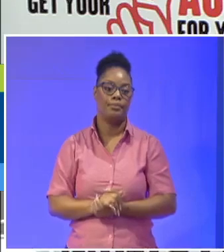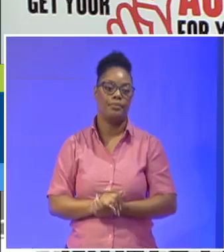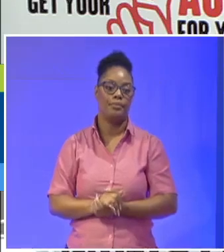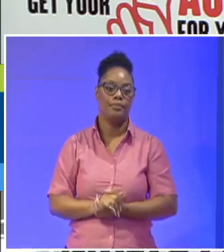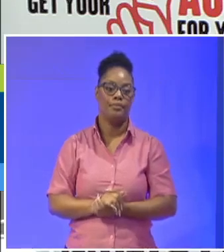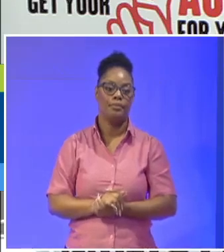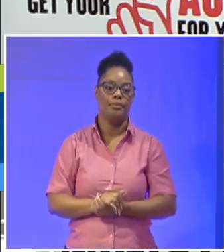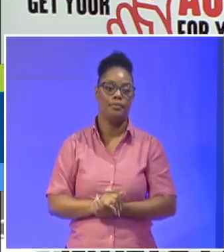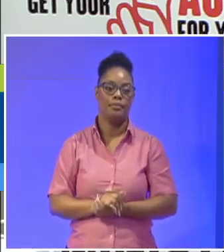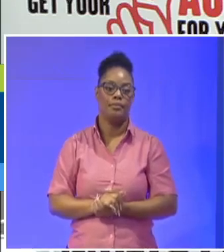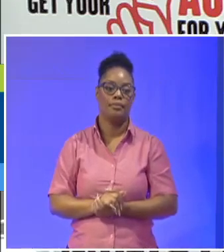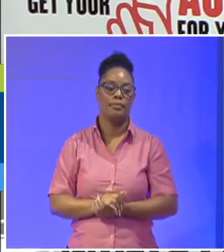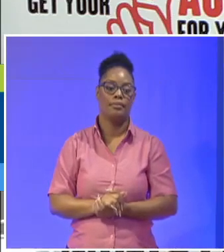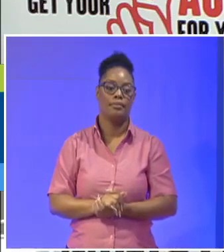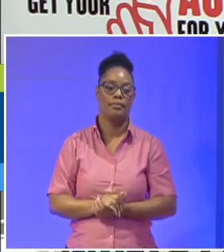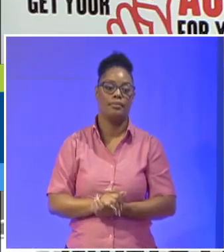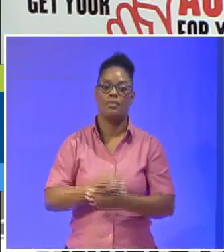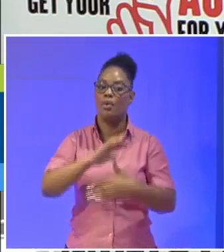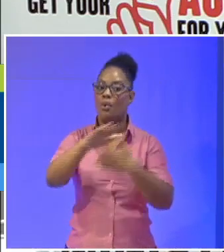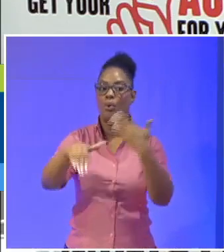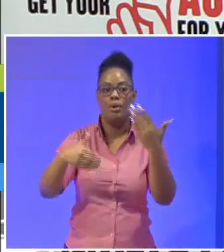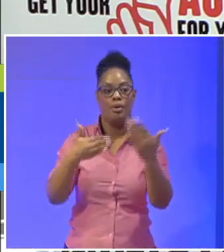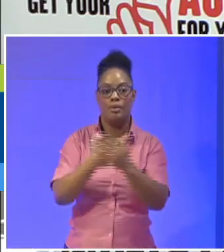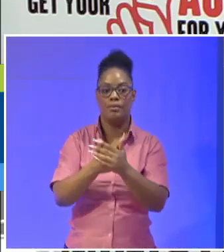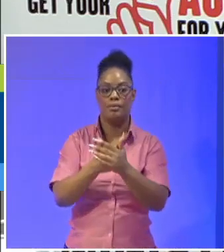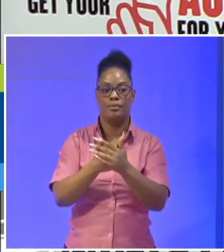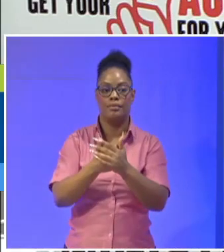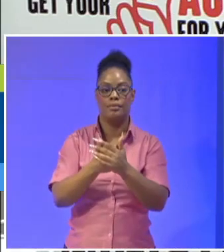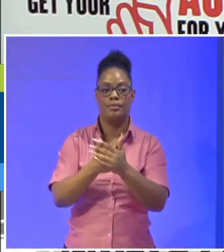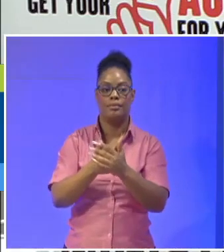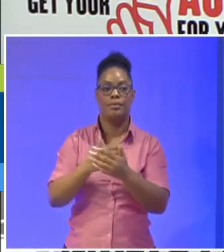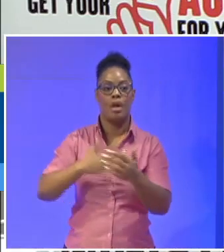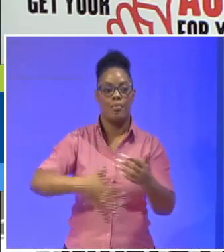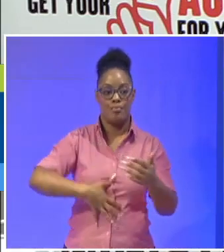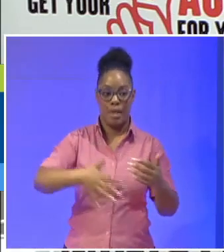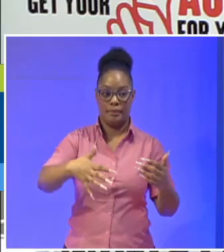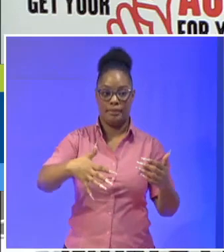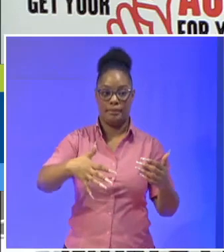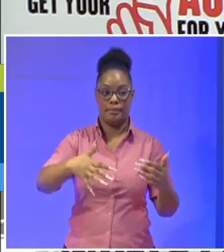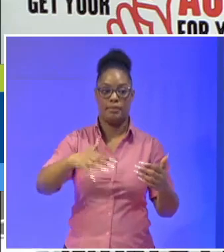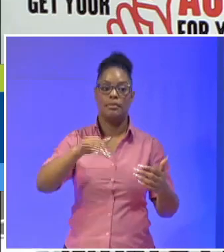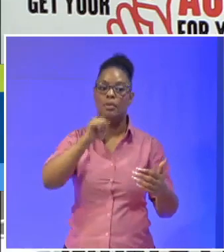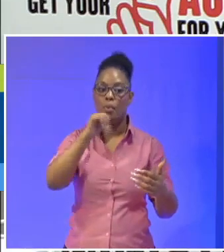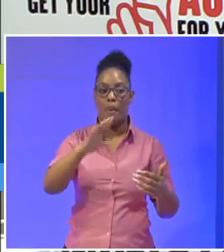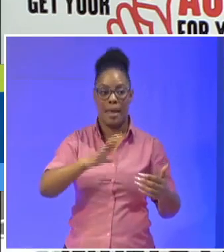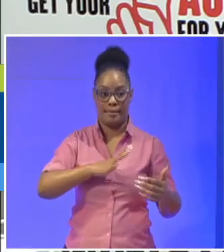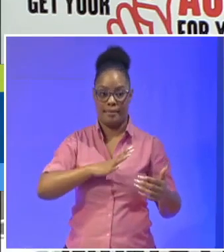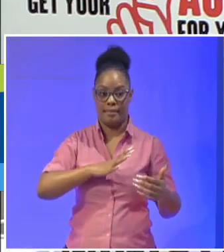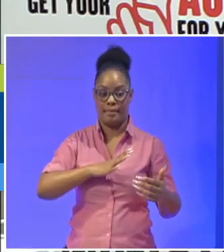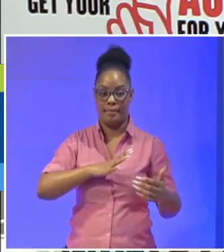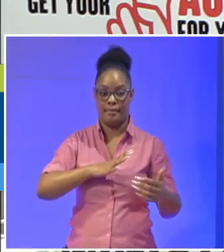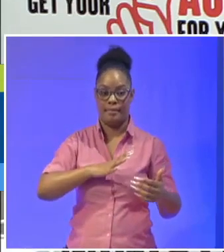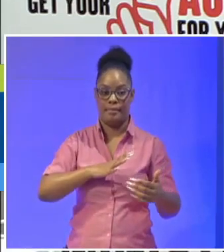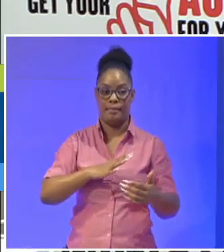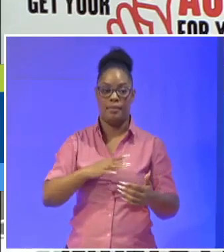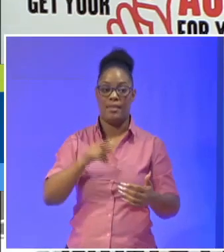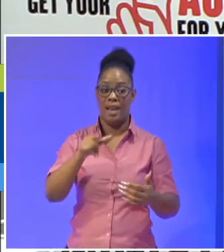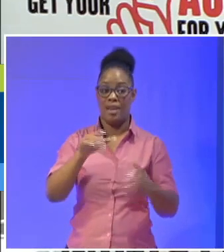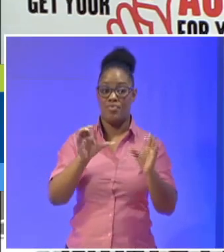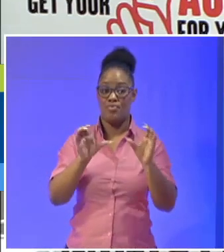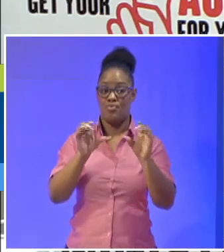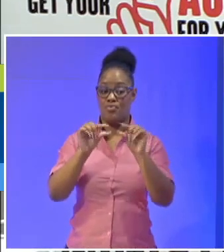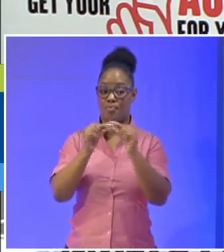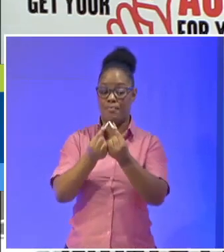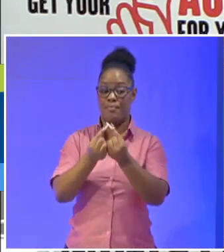The total number of pregnant women, the pregnant population is of